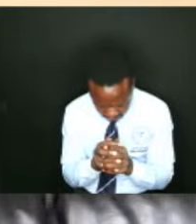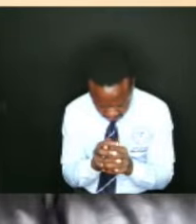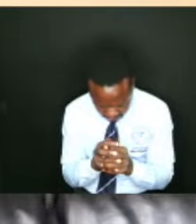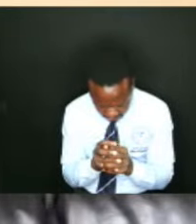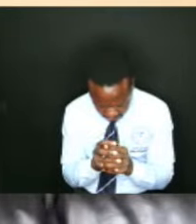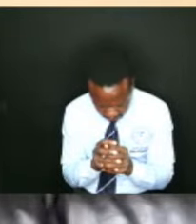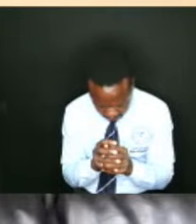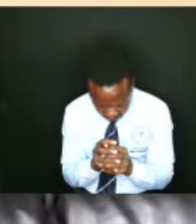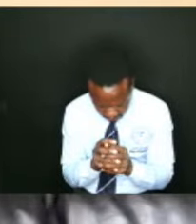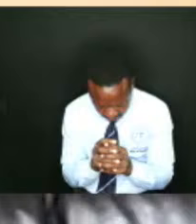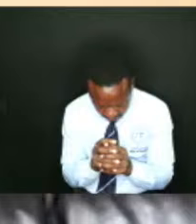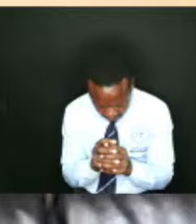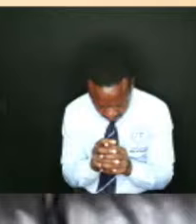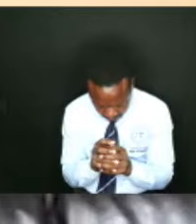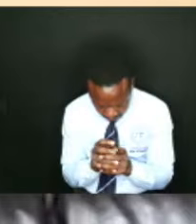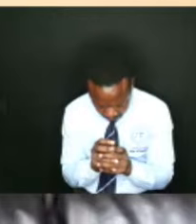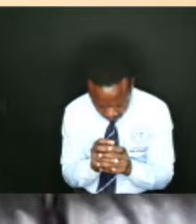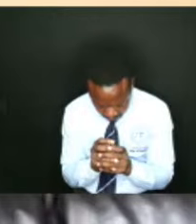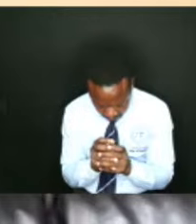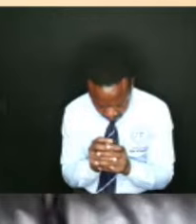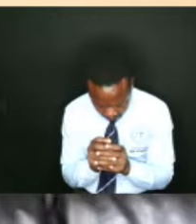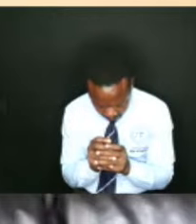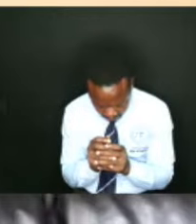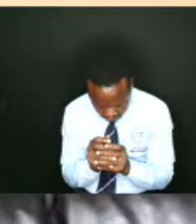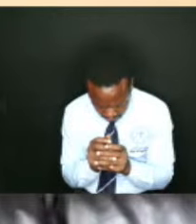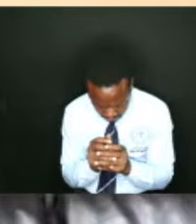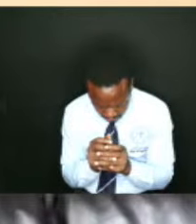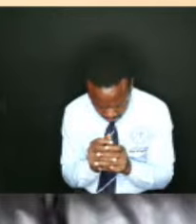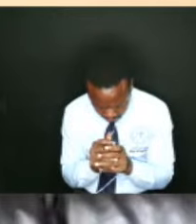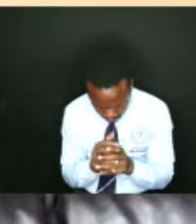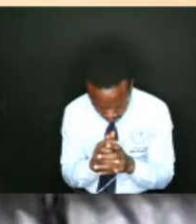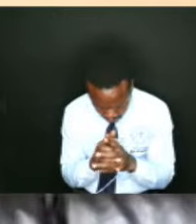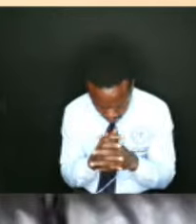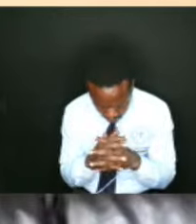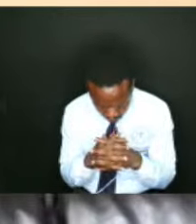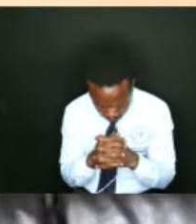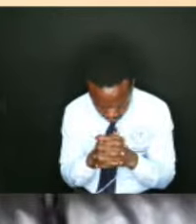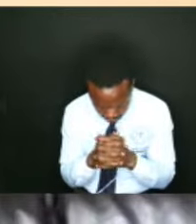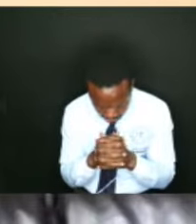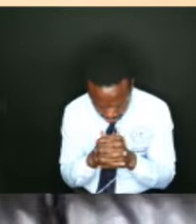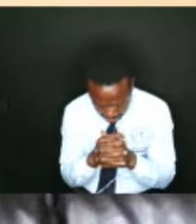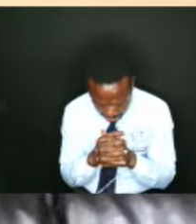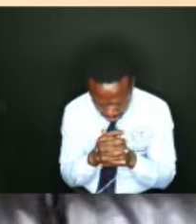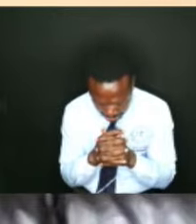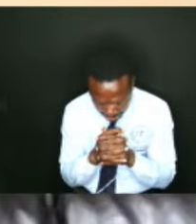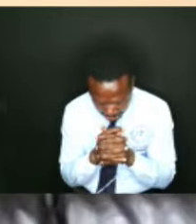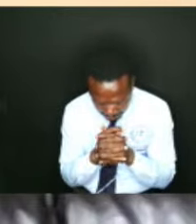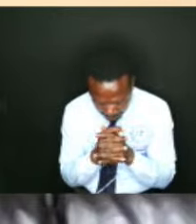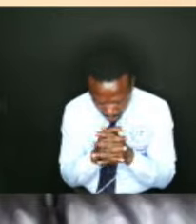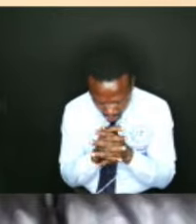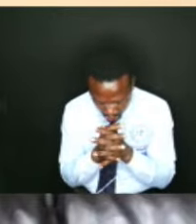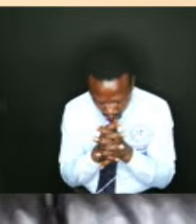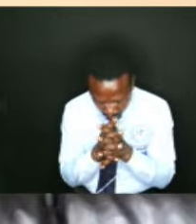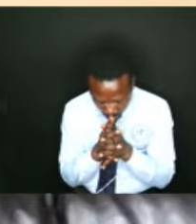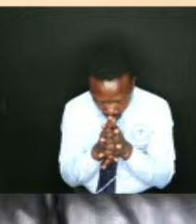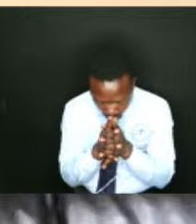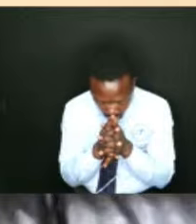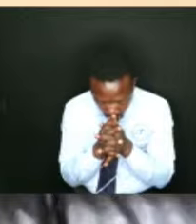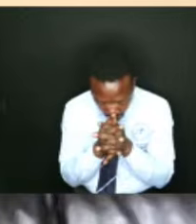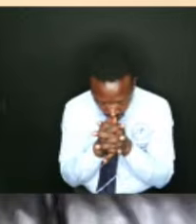bitterness in our heart, Lord. Every unforgiveness in our heart, Lord.